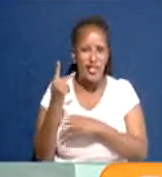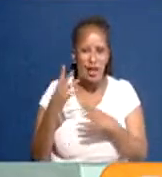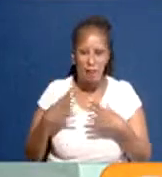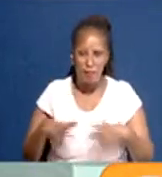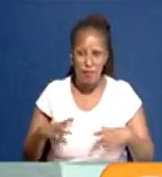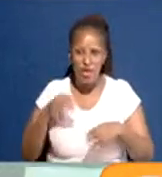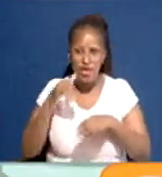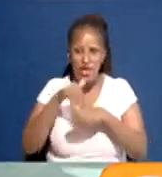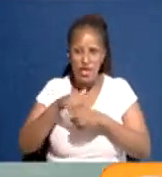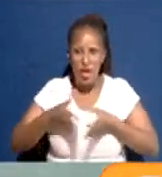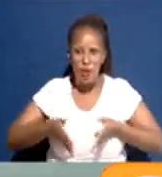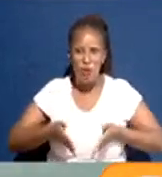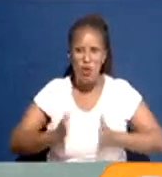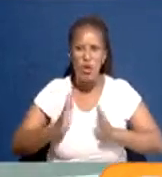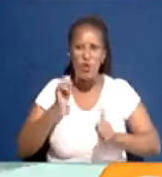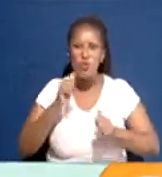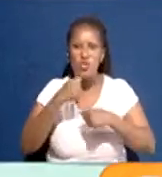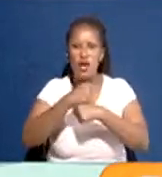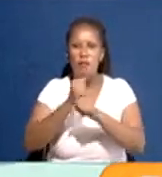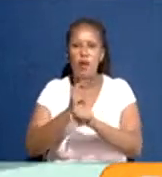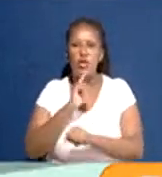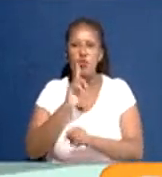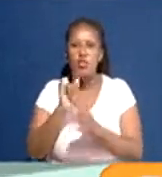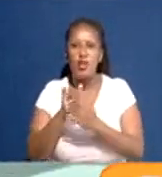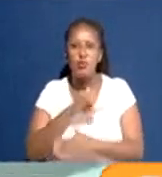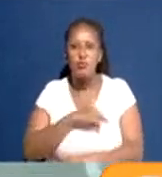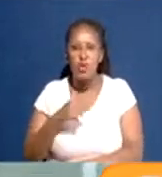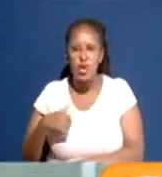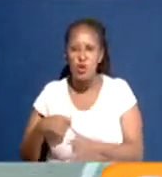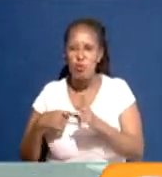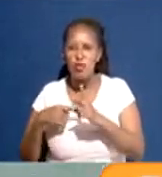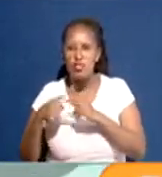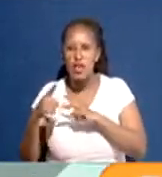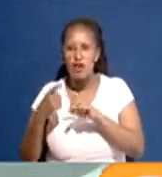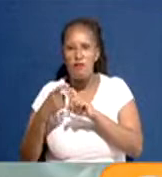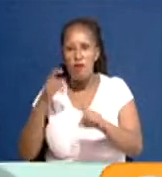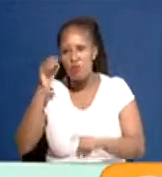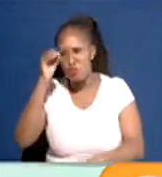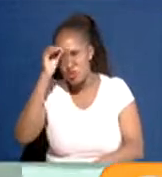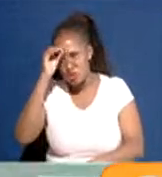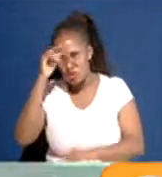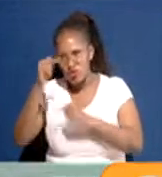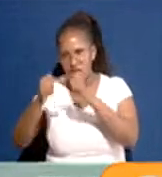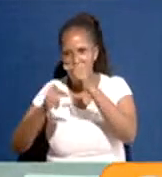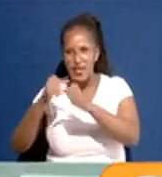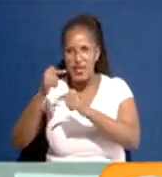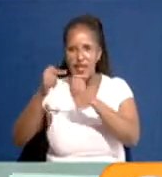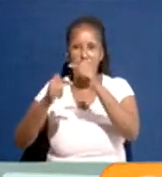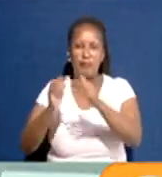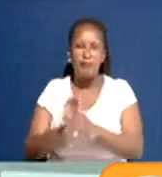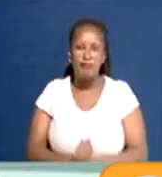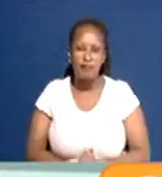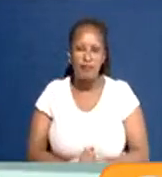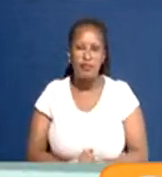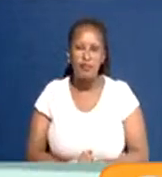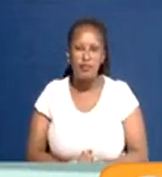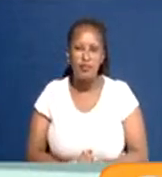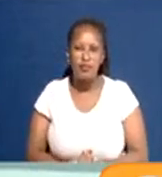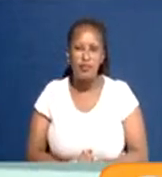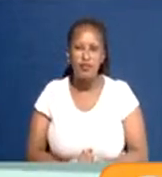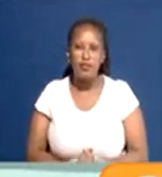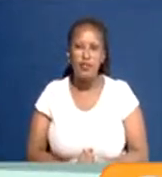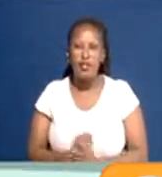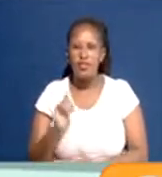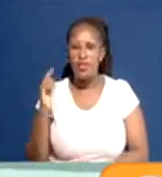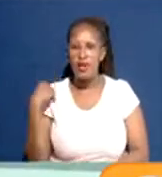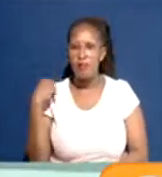in a manner that ensures that we begin from the bottom going up. Nyinyi mnanielewa? Jambo